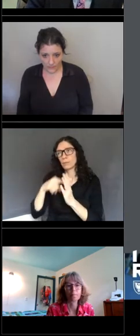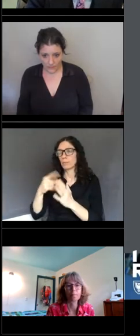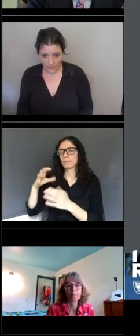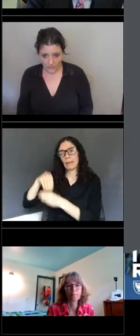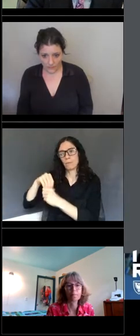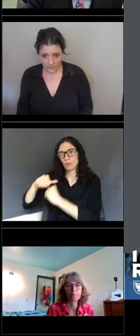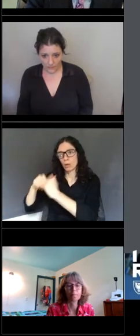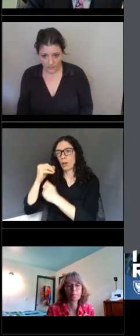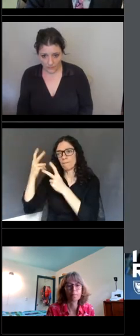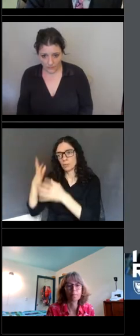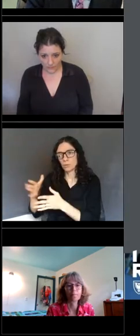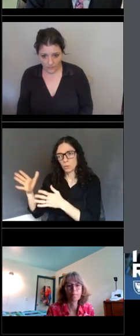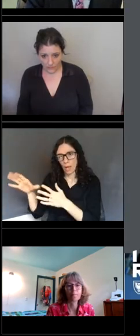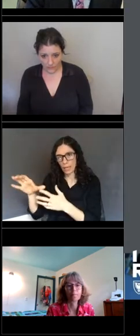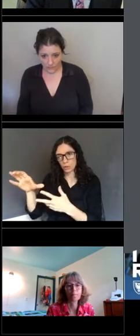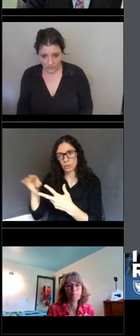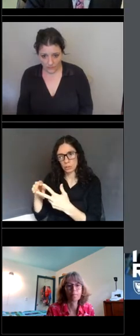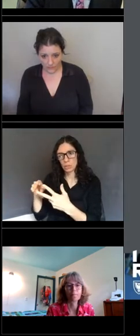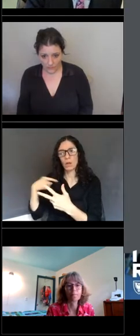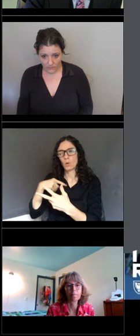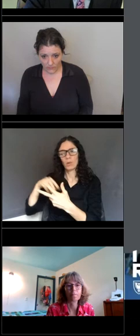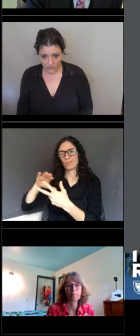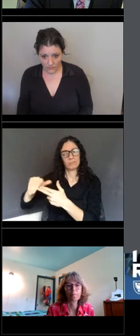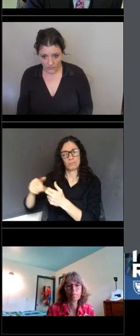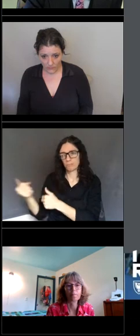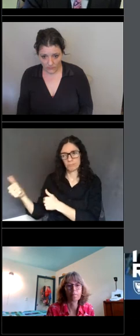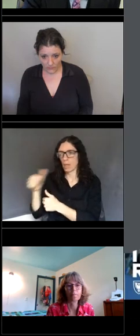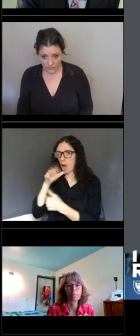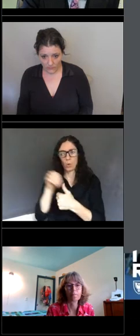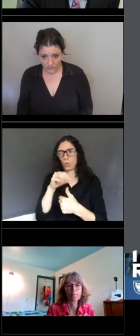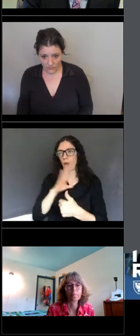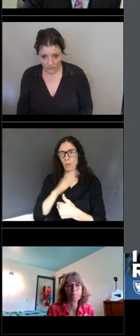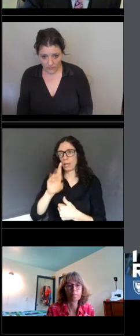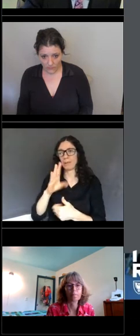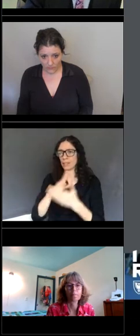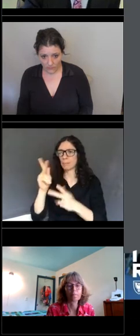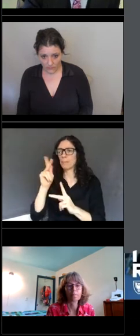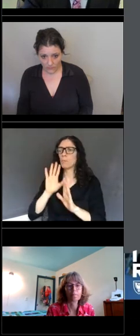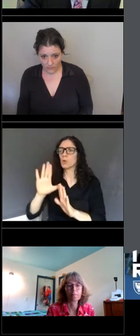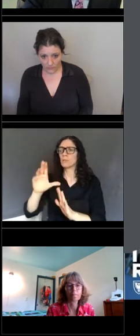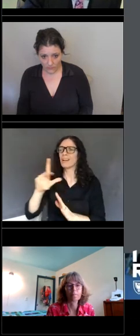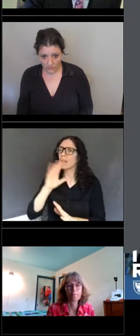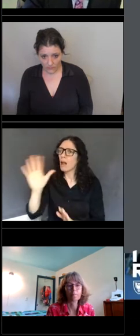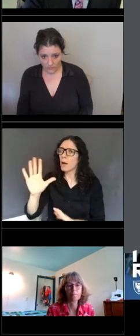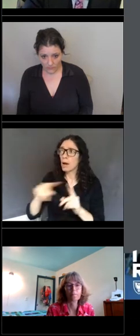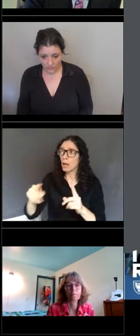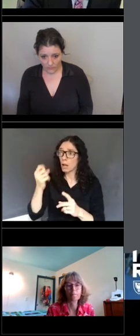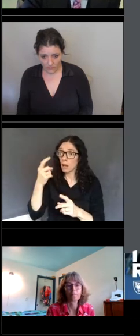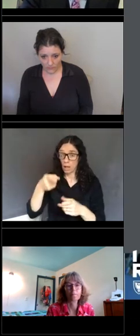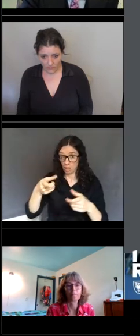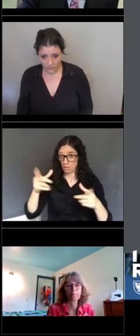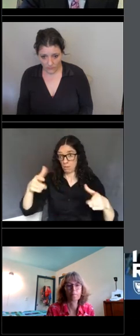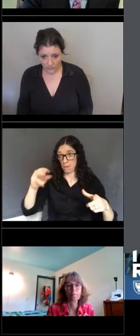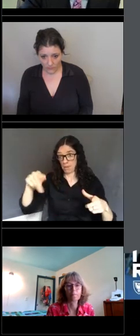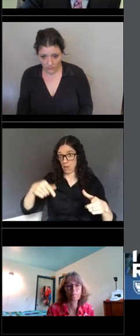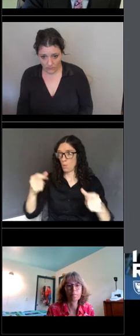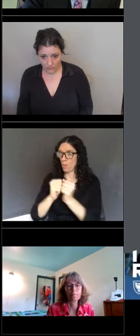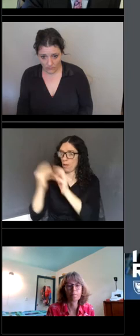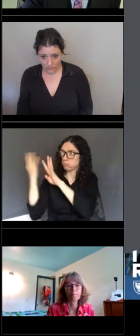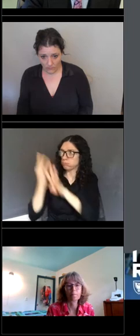some of the pushback was exactly that, that hey, a lot of these places that have a high, you know, visitor presence or high